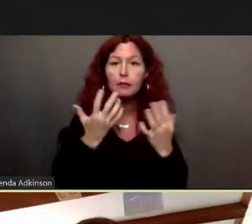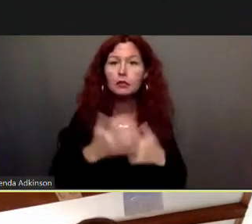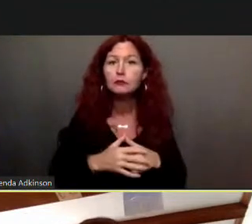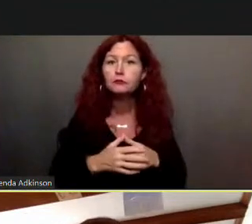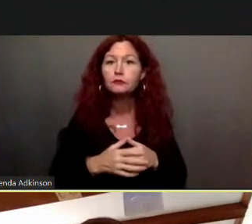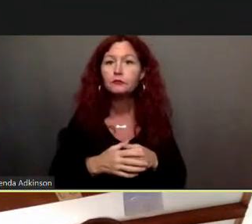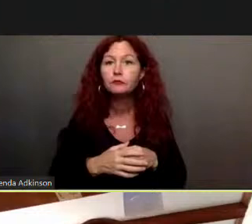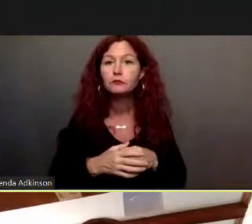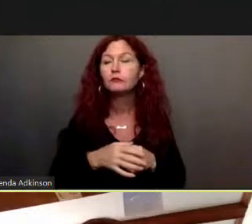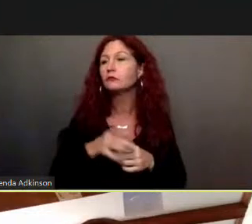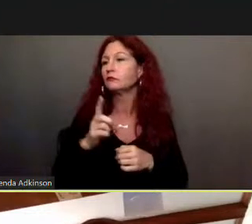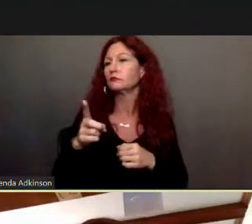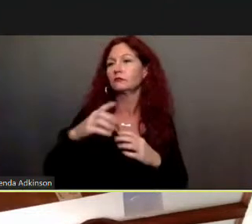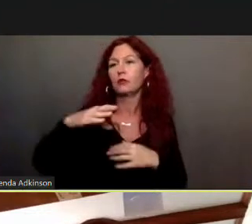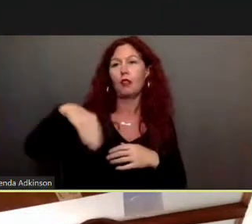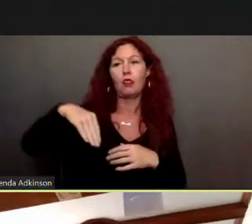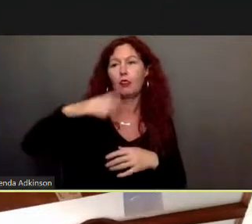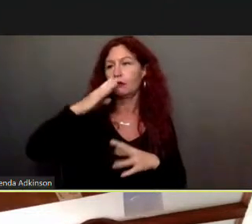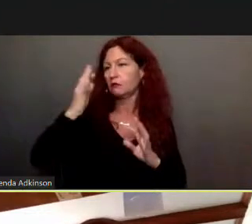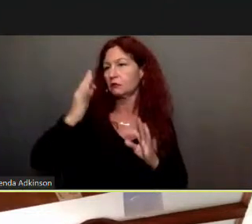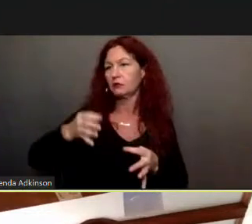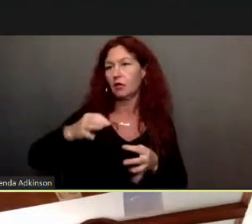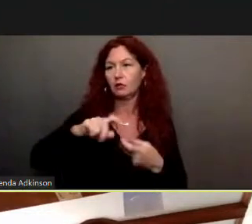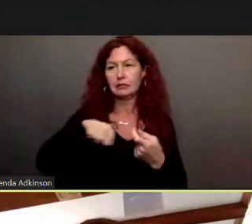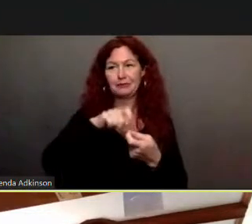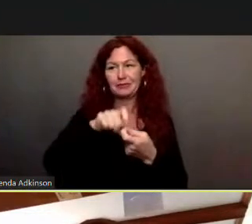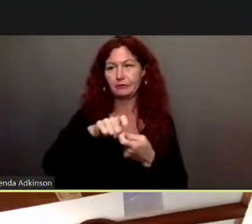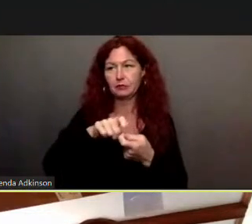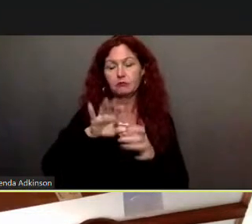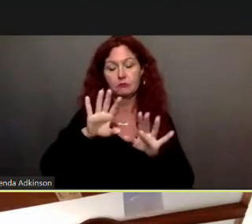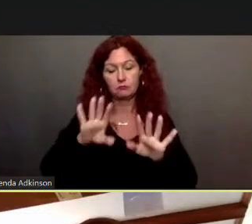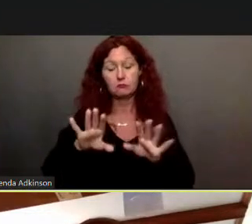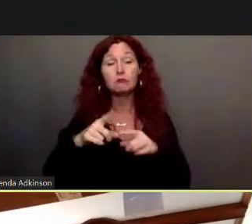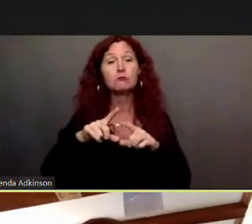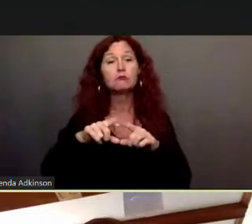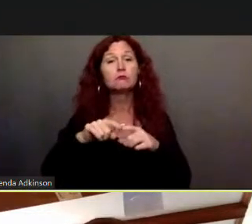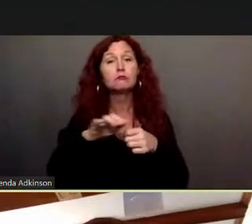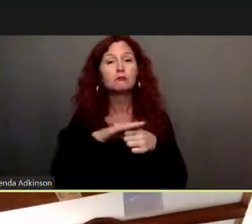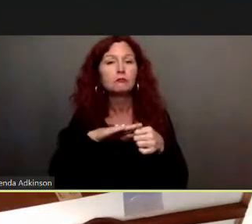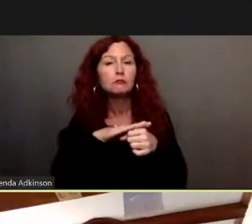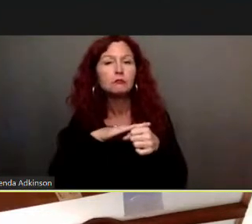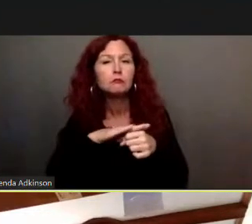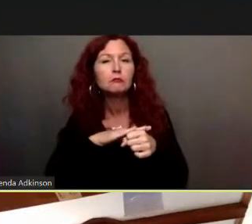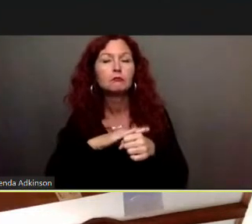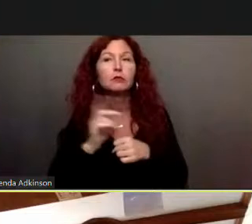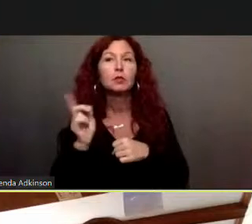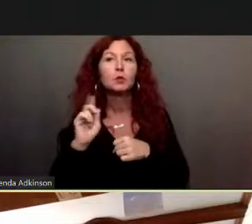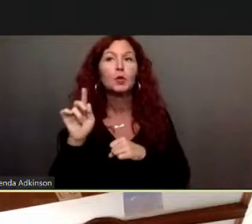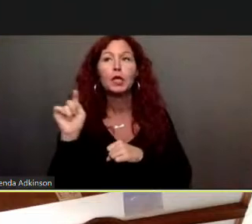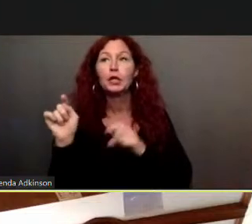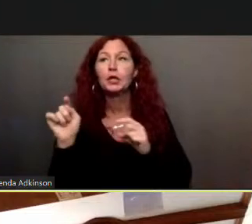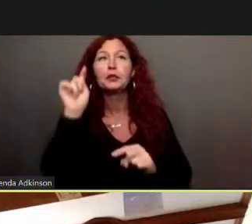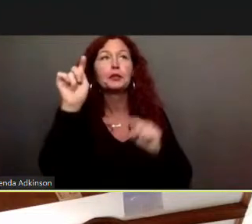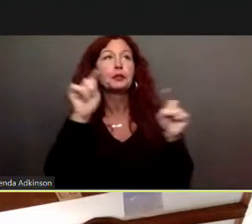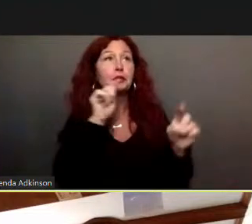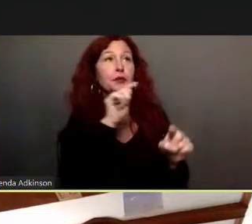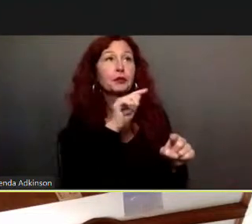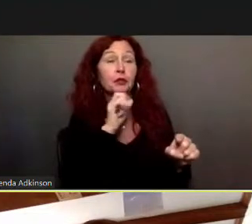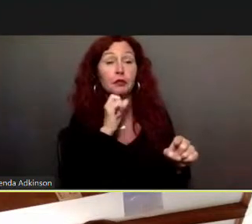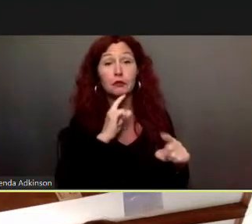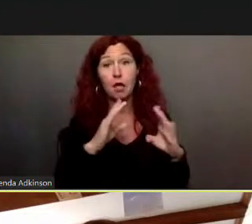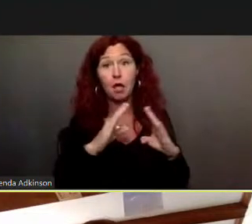We're going to work that all out. I think it depends on the neighborhood, the where exactly we're going. Is it a residential